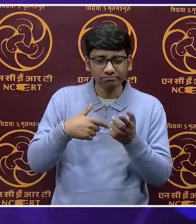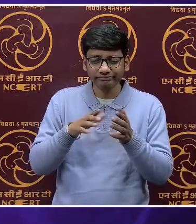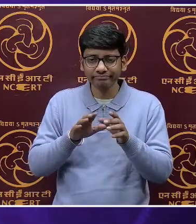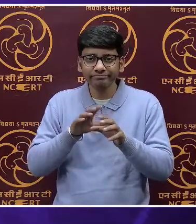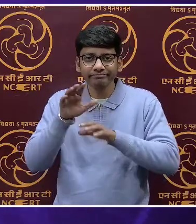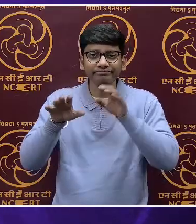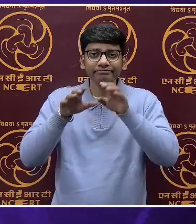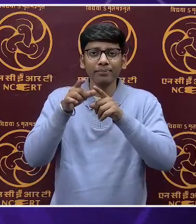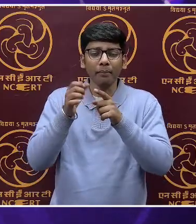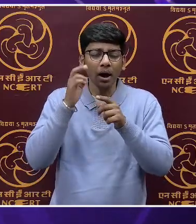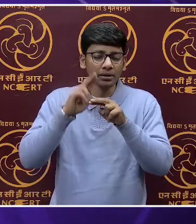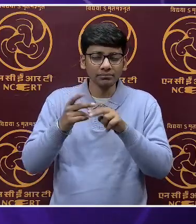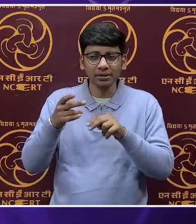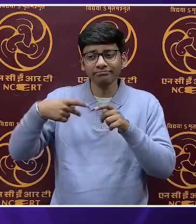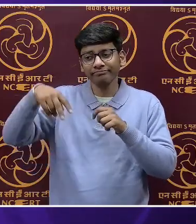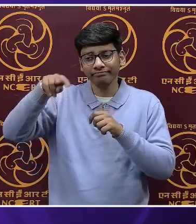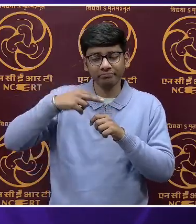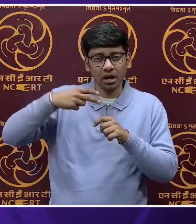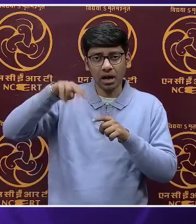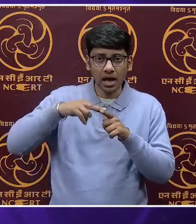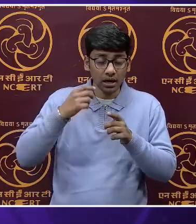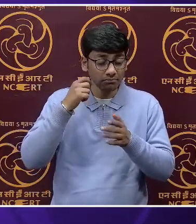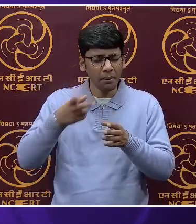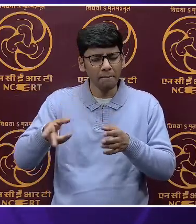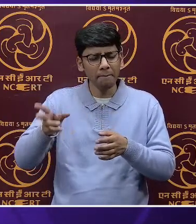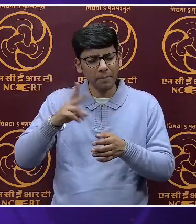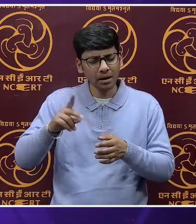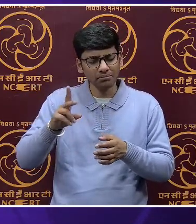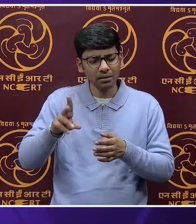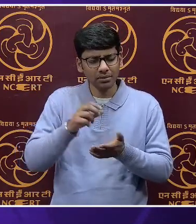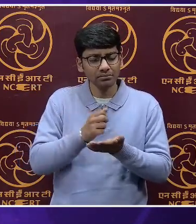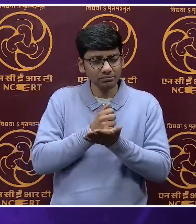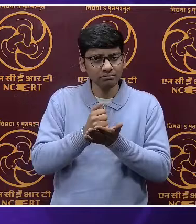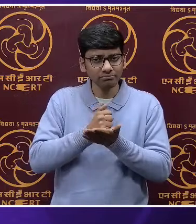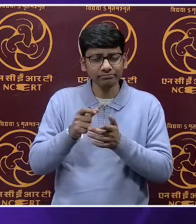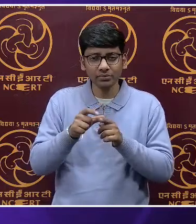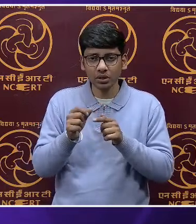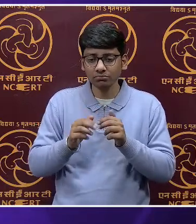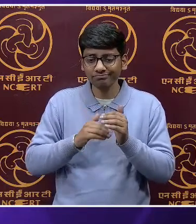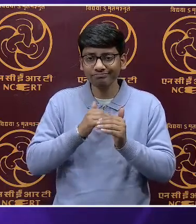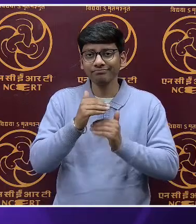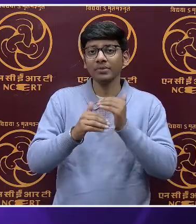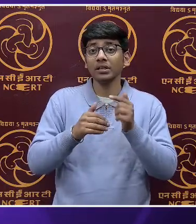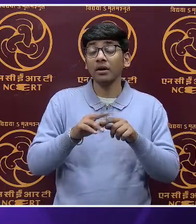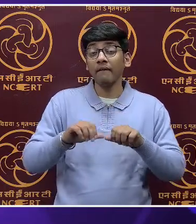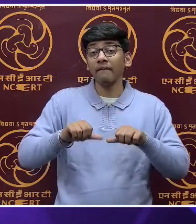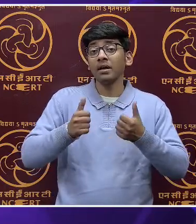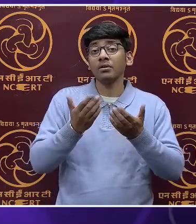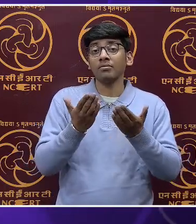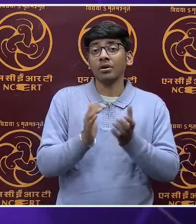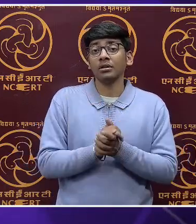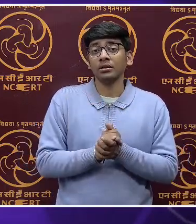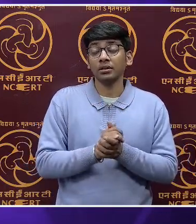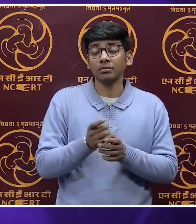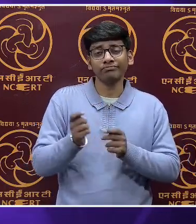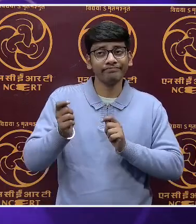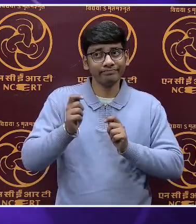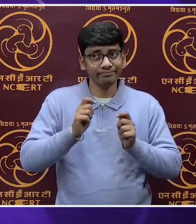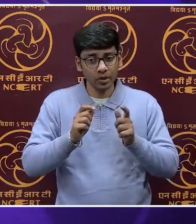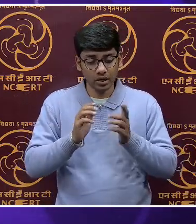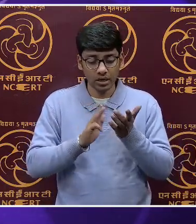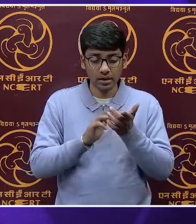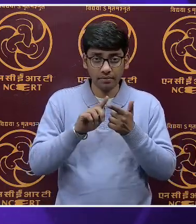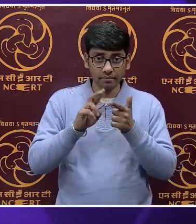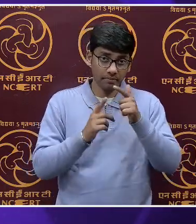got the inspiration. So there is no shortcut to hard work, and consistency is the key. Absolutely. And role of mentorship that we have